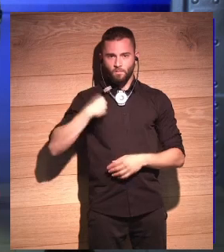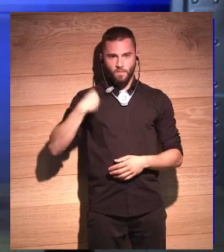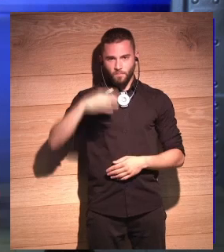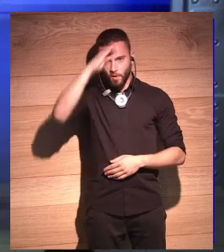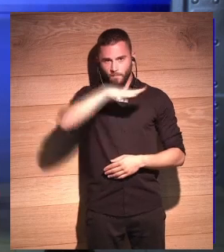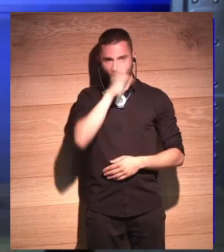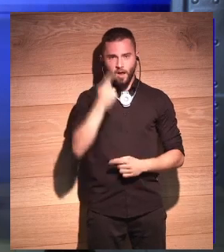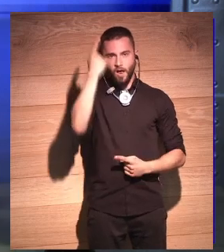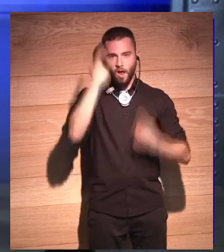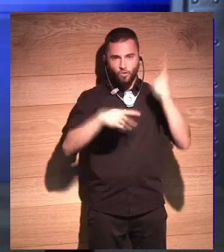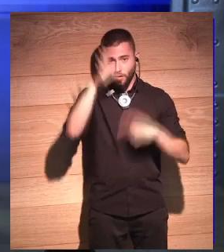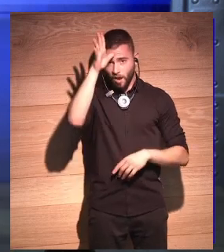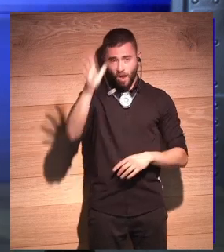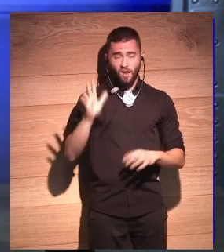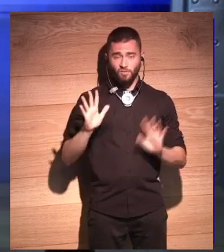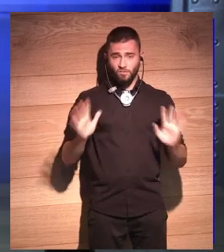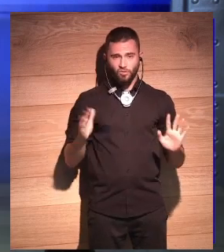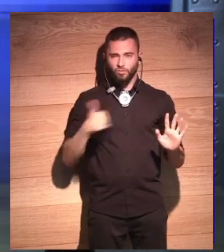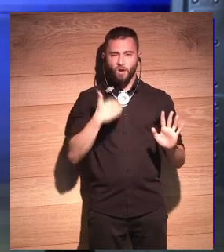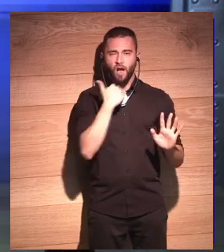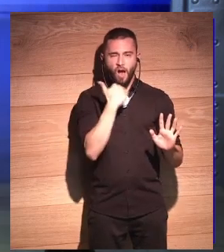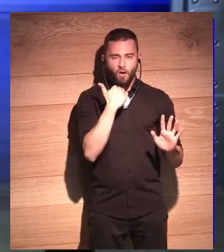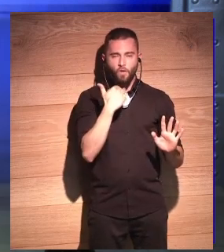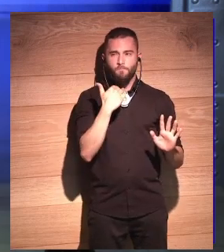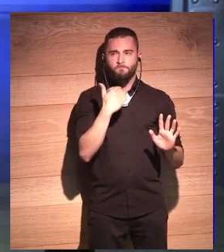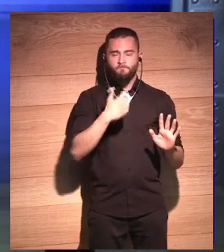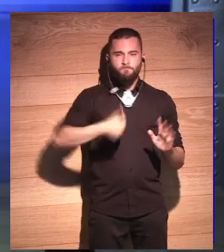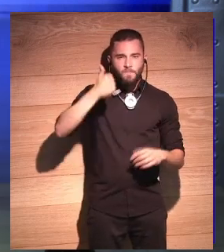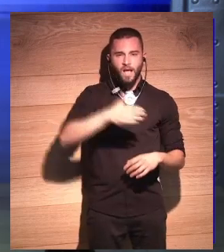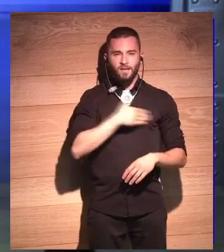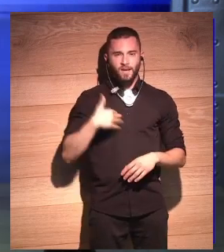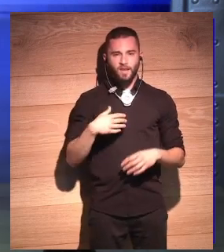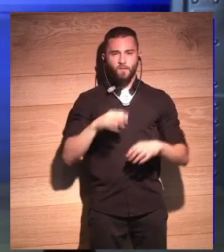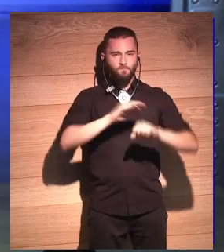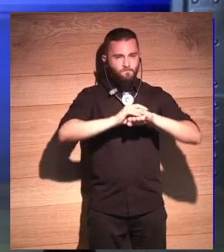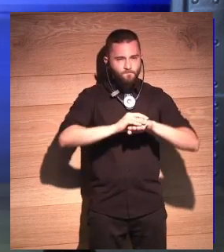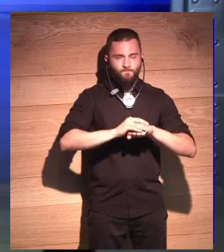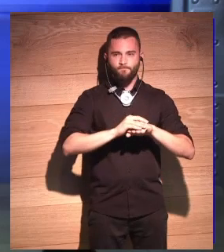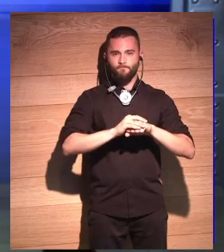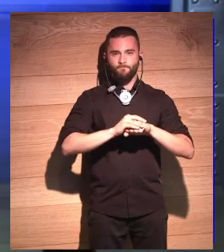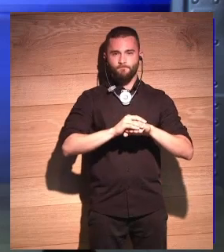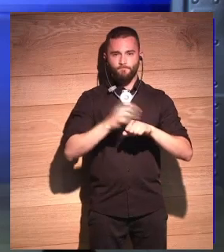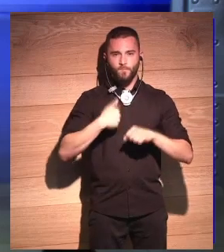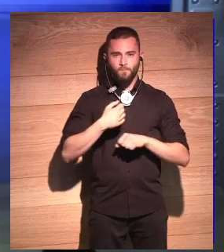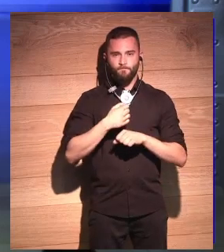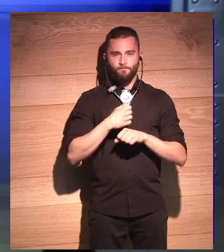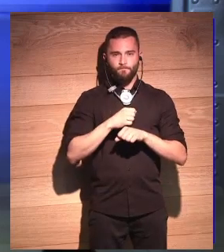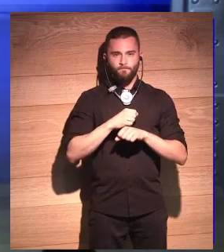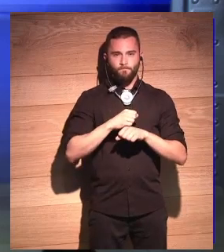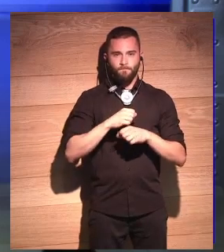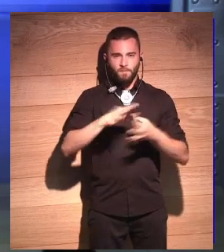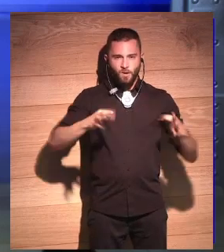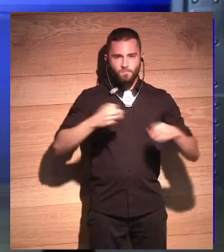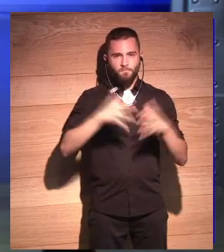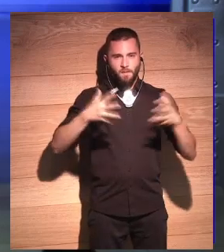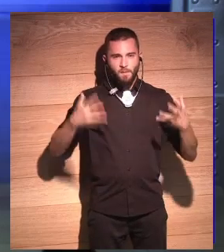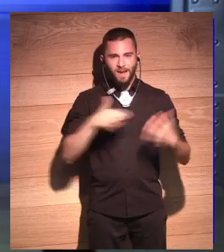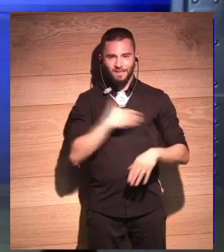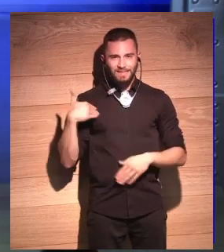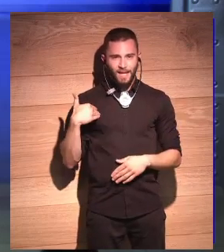more friendship. I wanted to expand my circle. Though it's worth pointing out